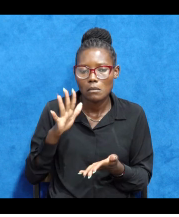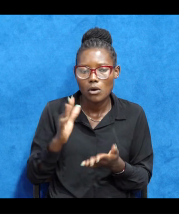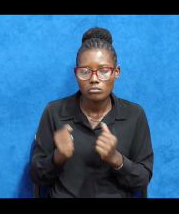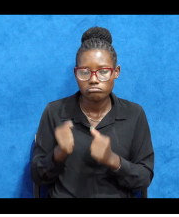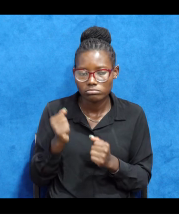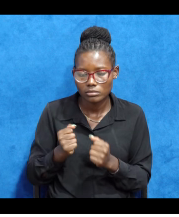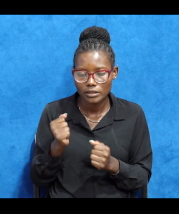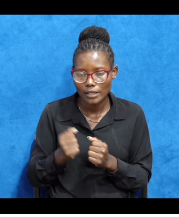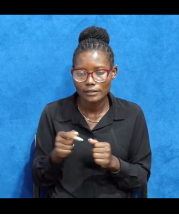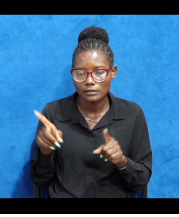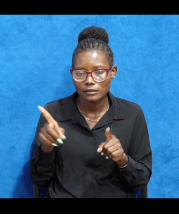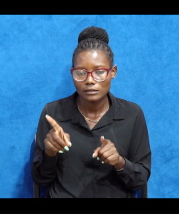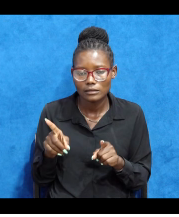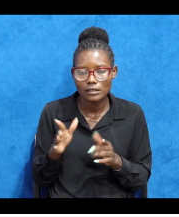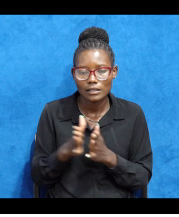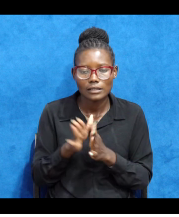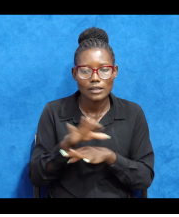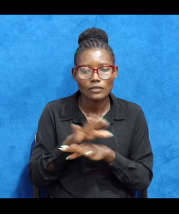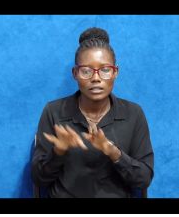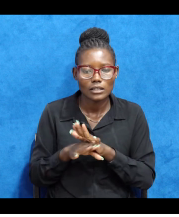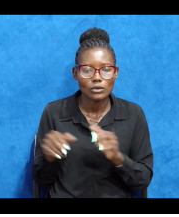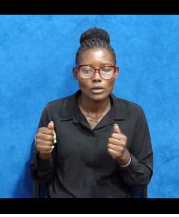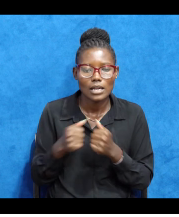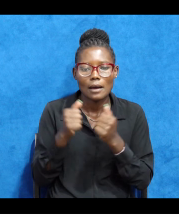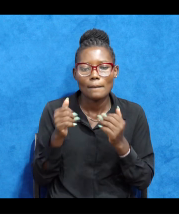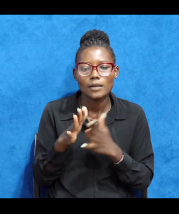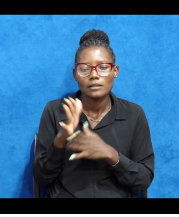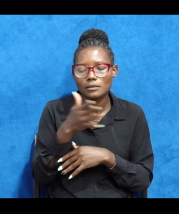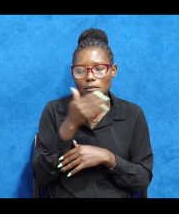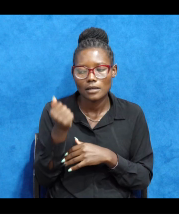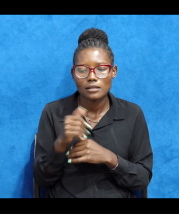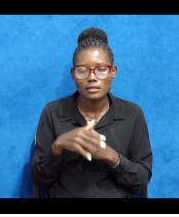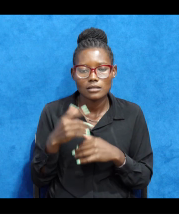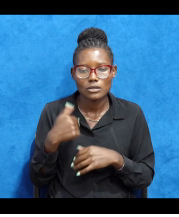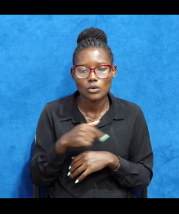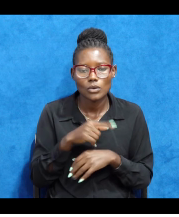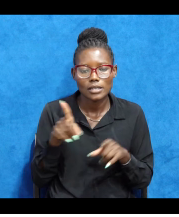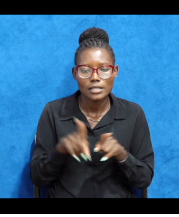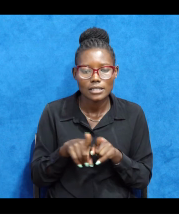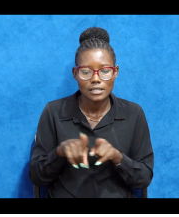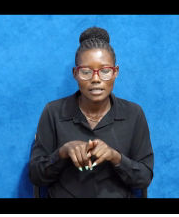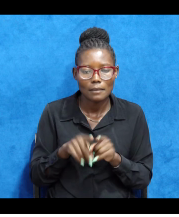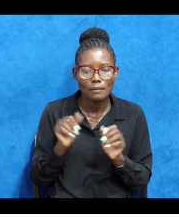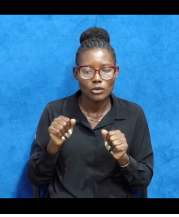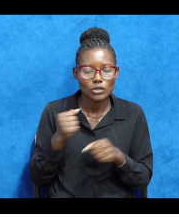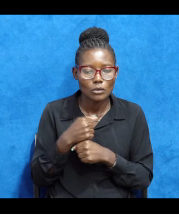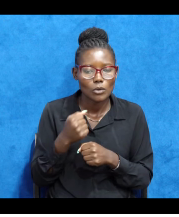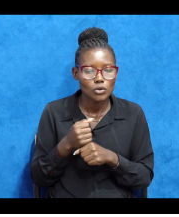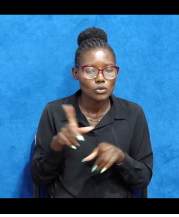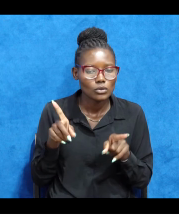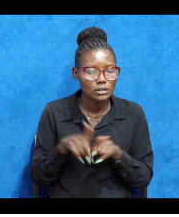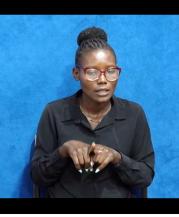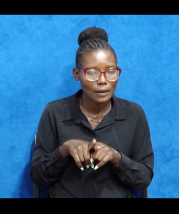greater top speeds. We can reduce the size of the pitch, which is going to mean more change of direction. It's going to